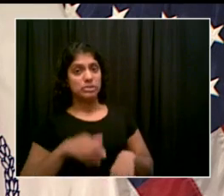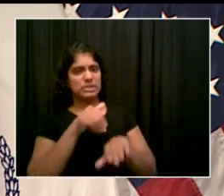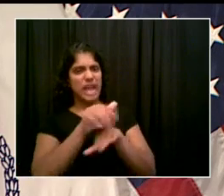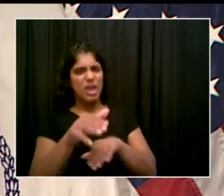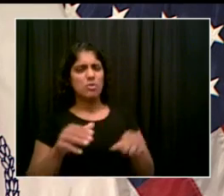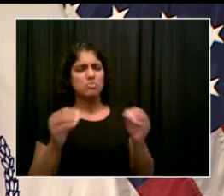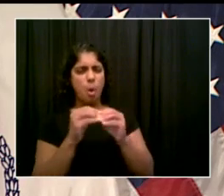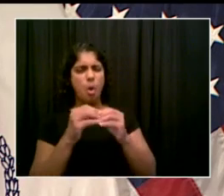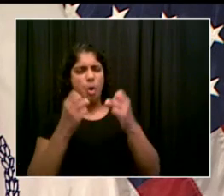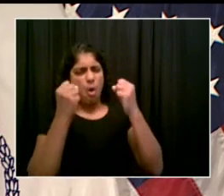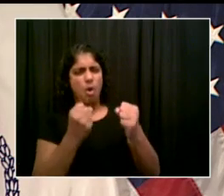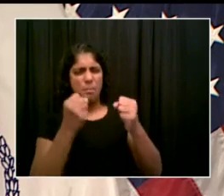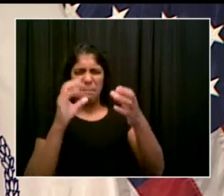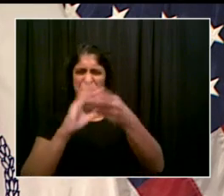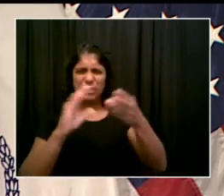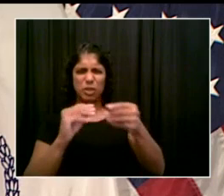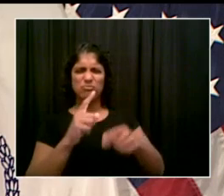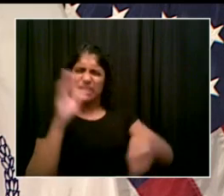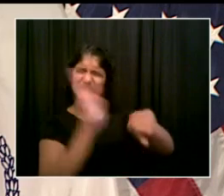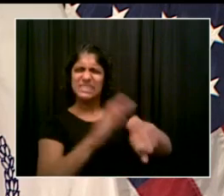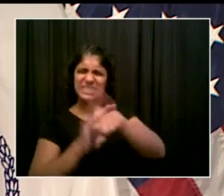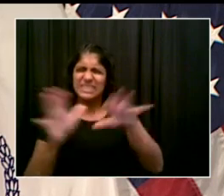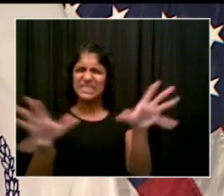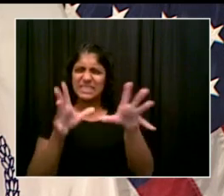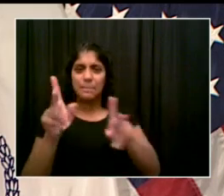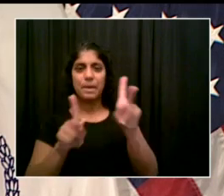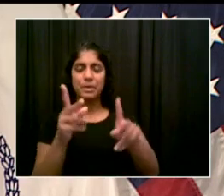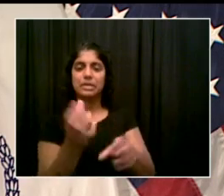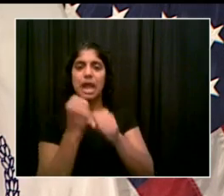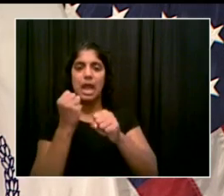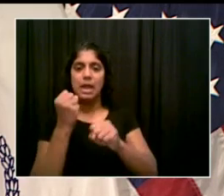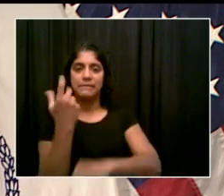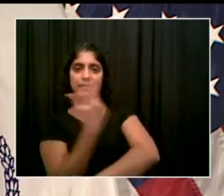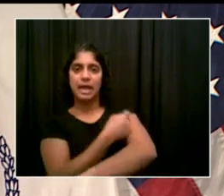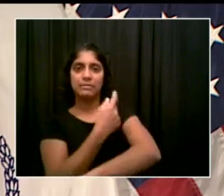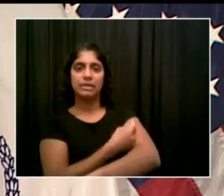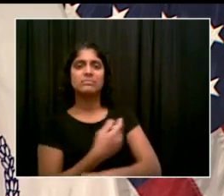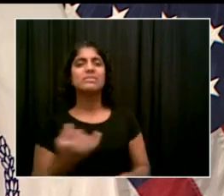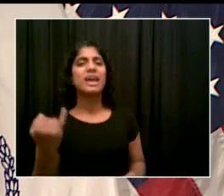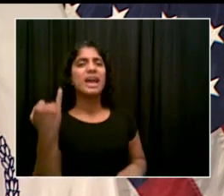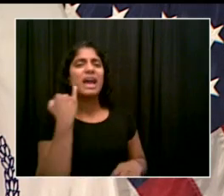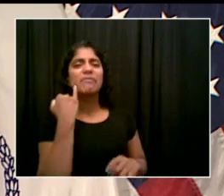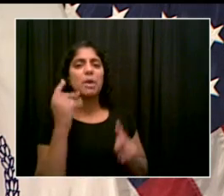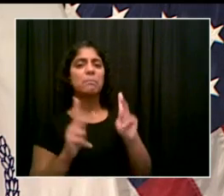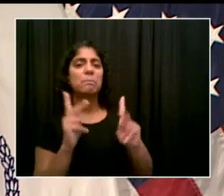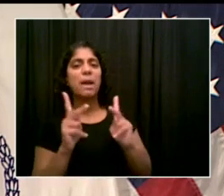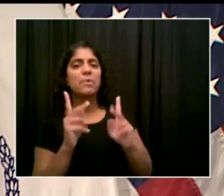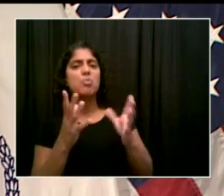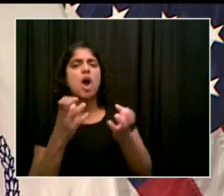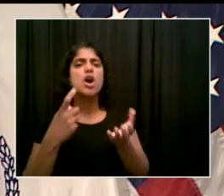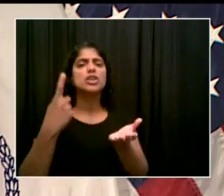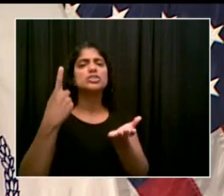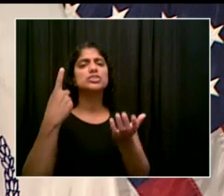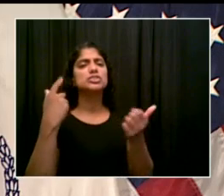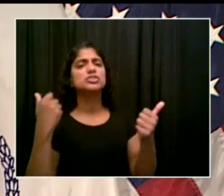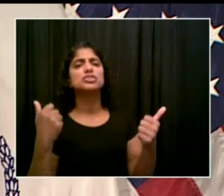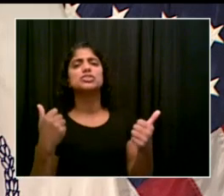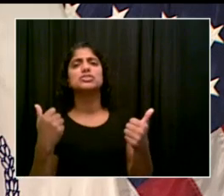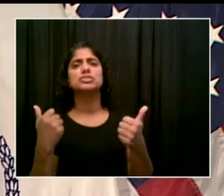big questions. I'm going to turn to Dr. Katz and Dr. Choksi after I speak.